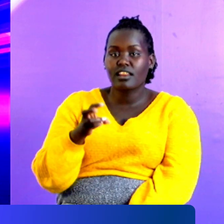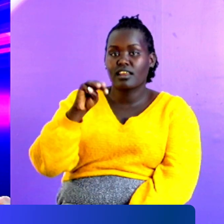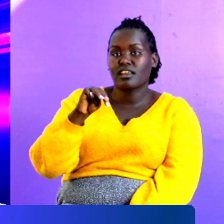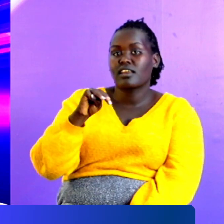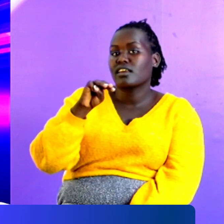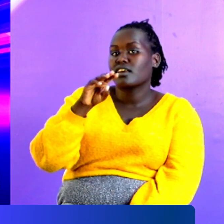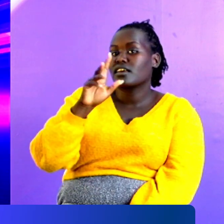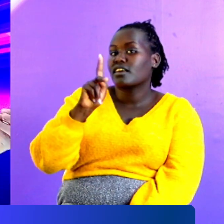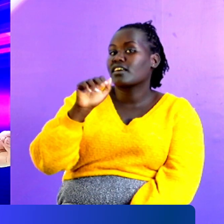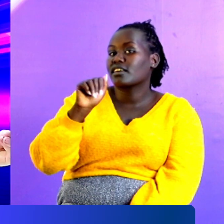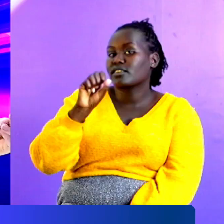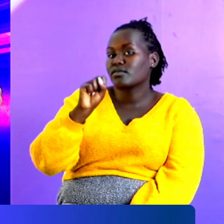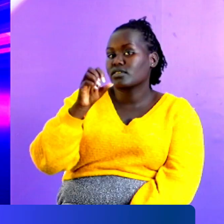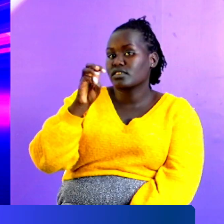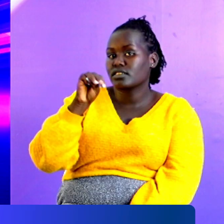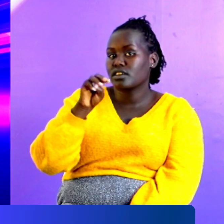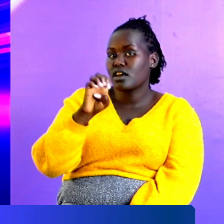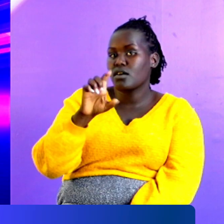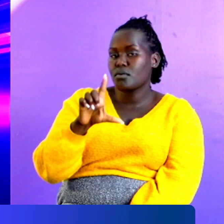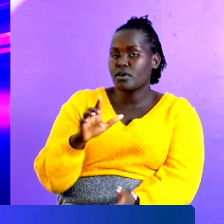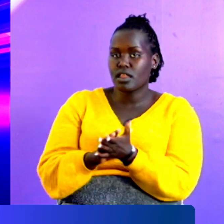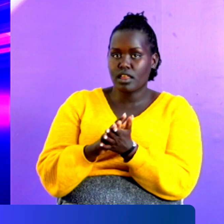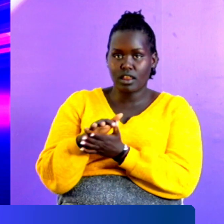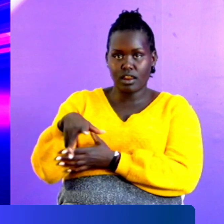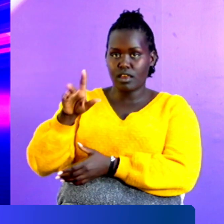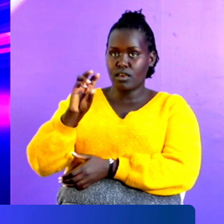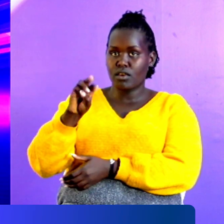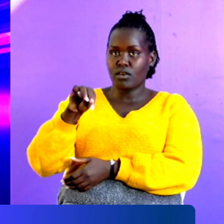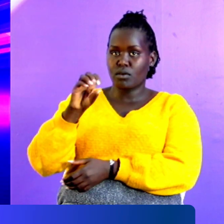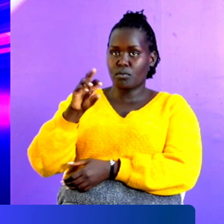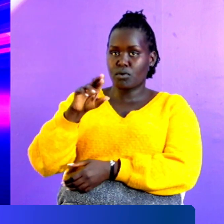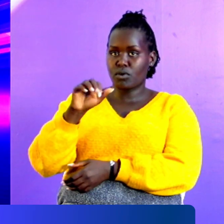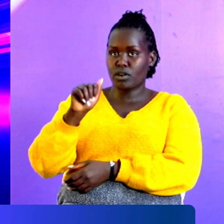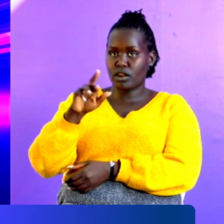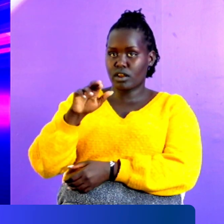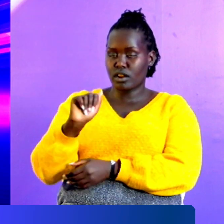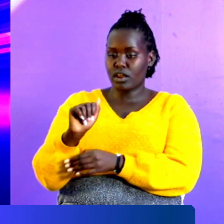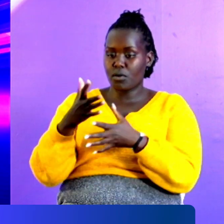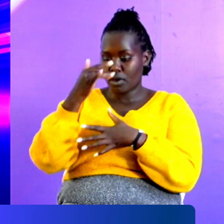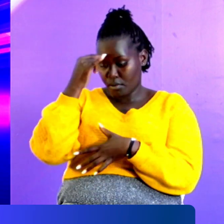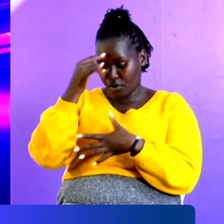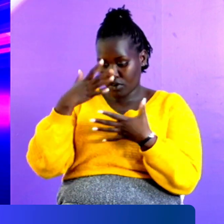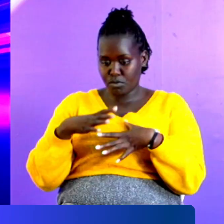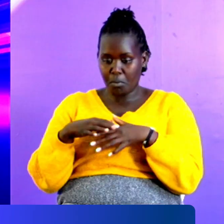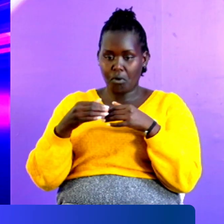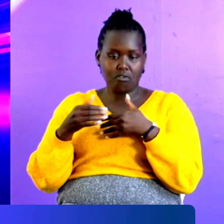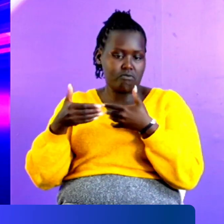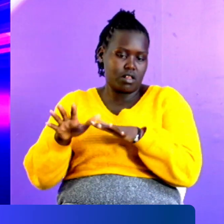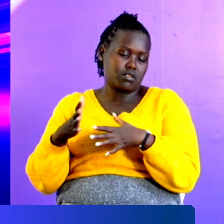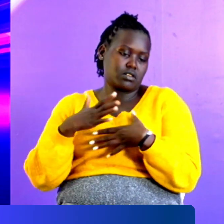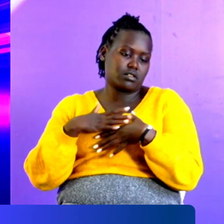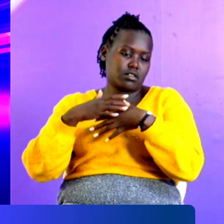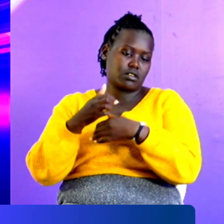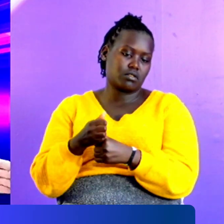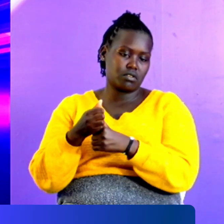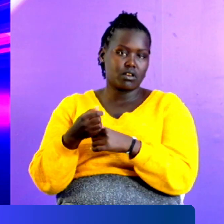to see another Kebaso who are able to move masses? Because people have already lost the trust as well. Yeah. So are we going to see barking such